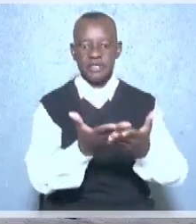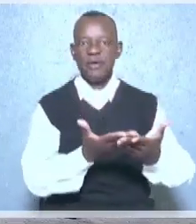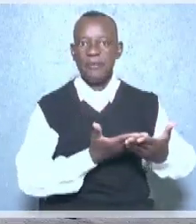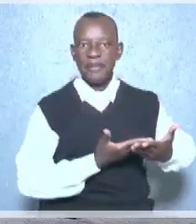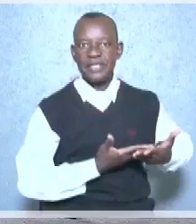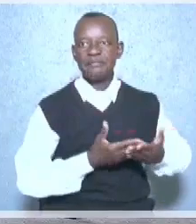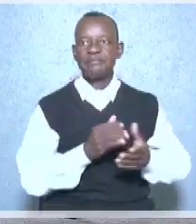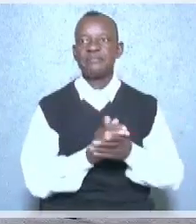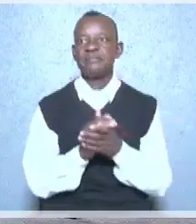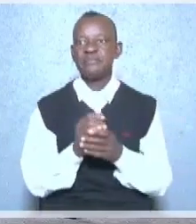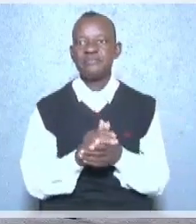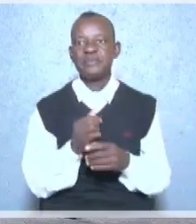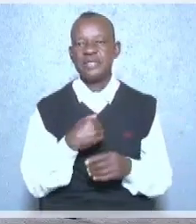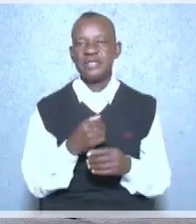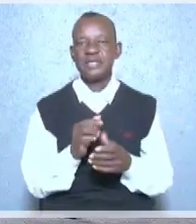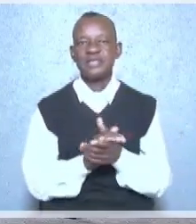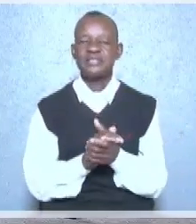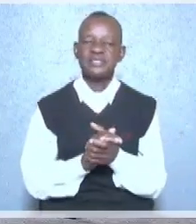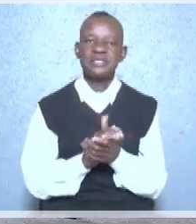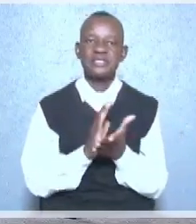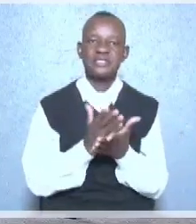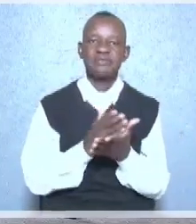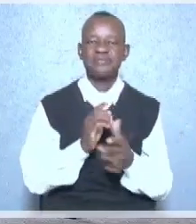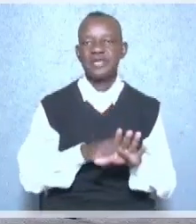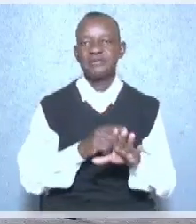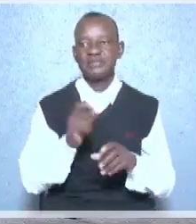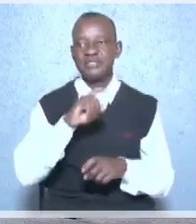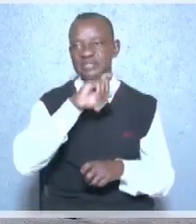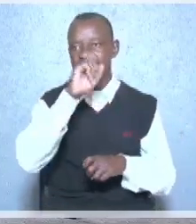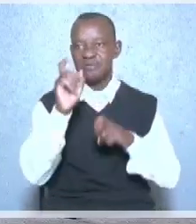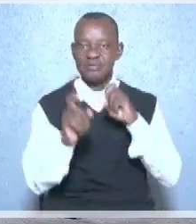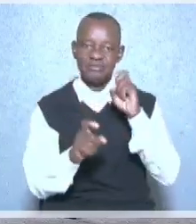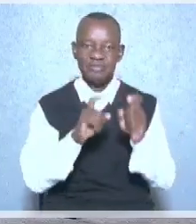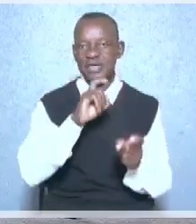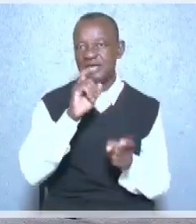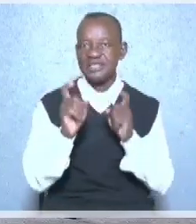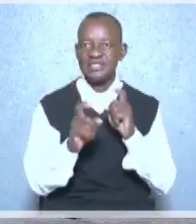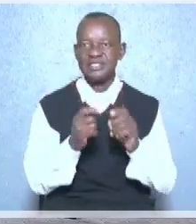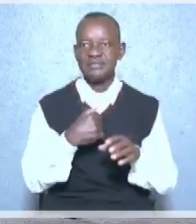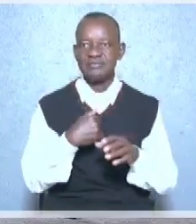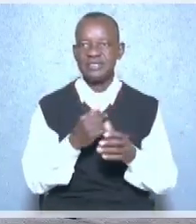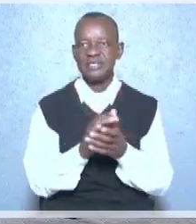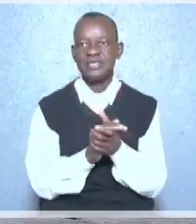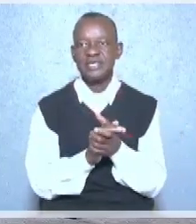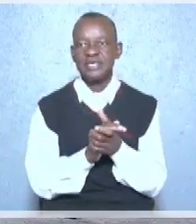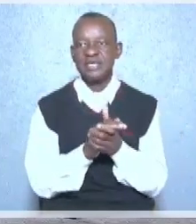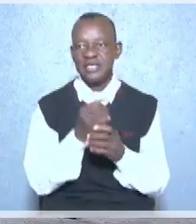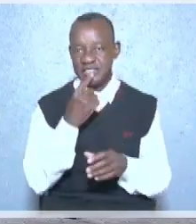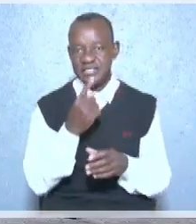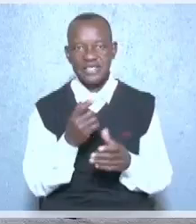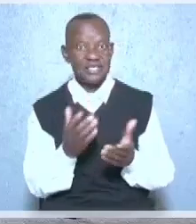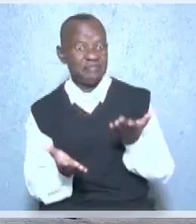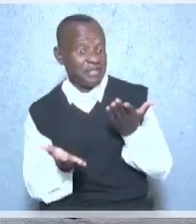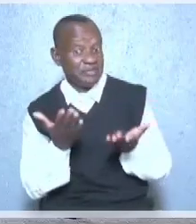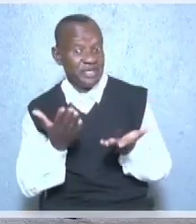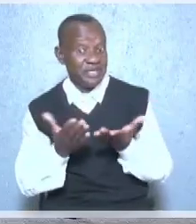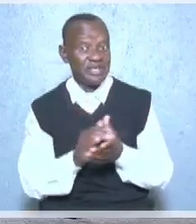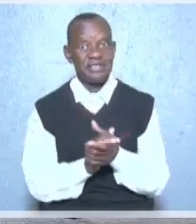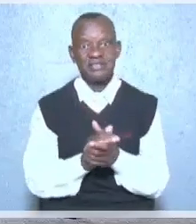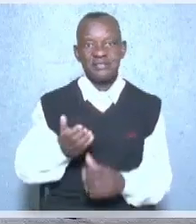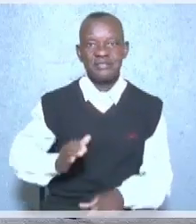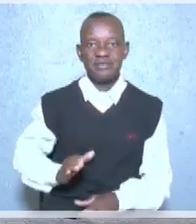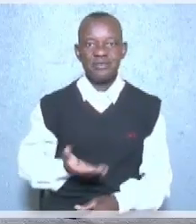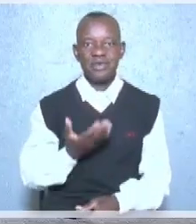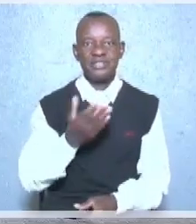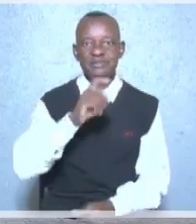me with some questions like, oh, well, in your notes to me, when you wanted to ask questions, there's this question that you forgot to